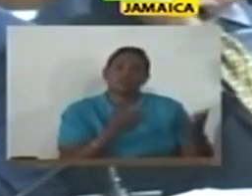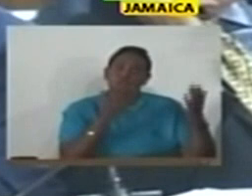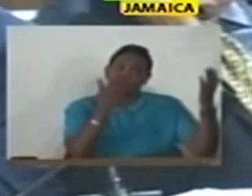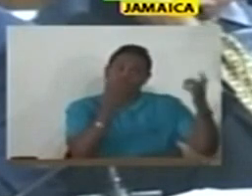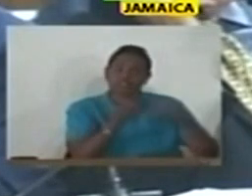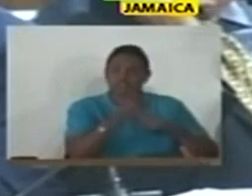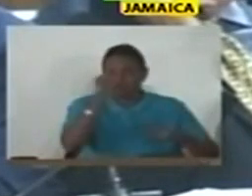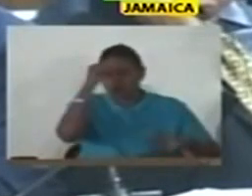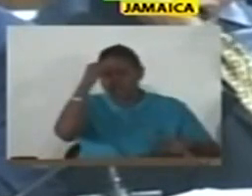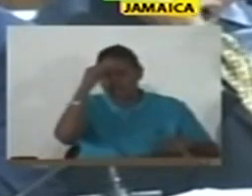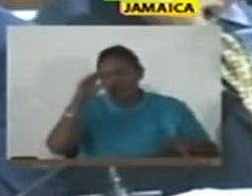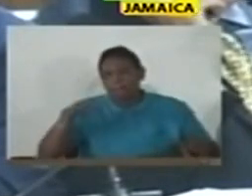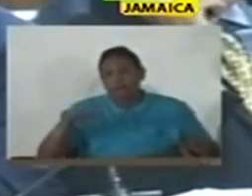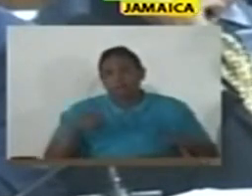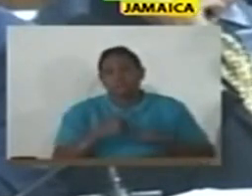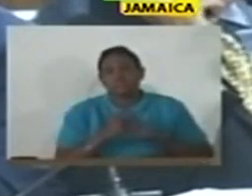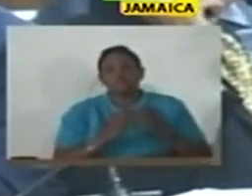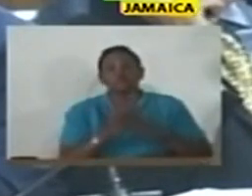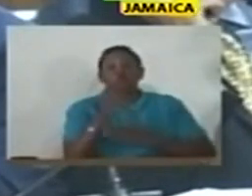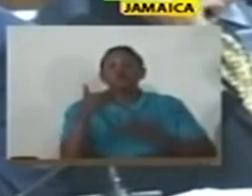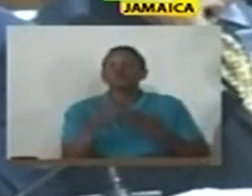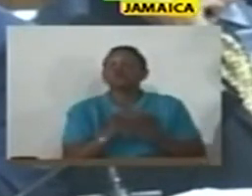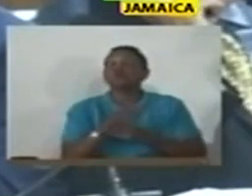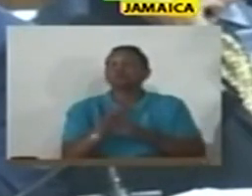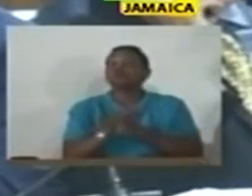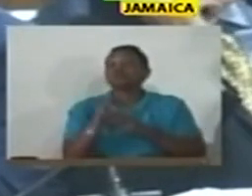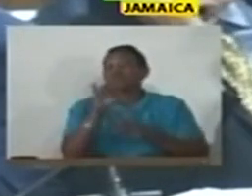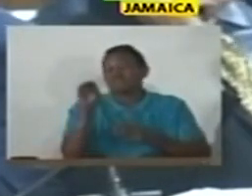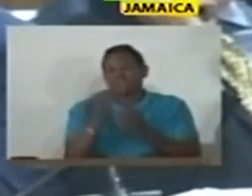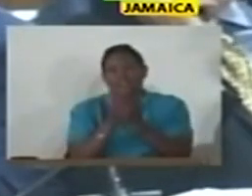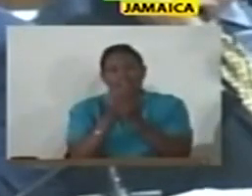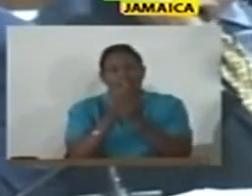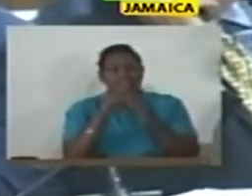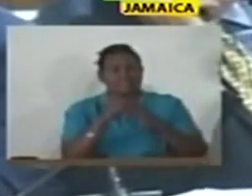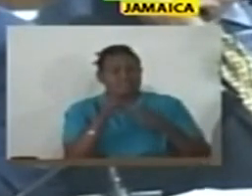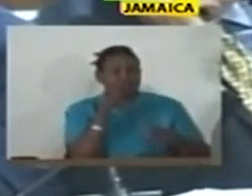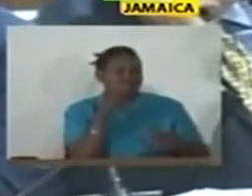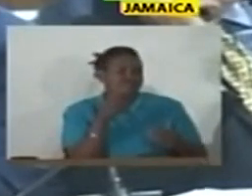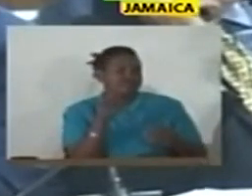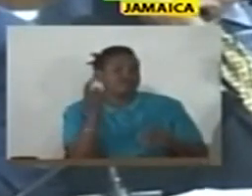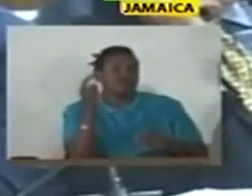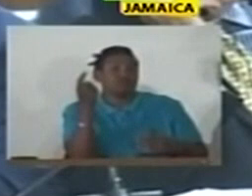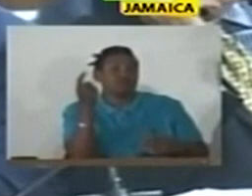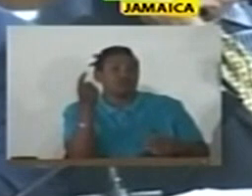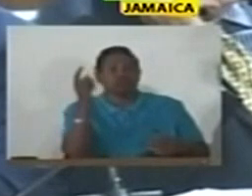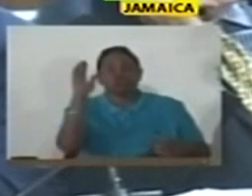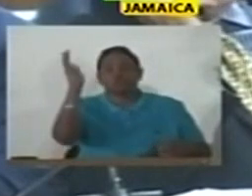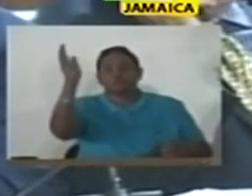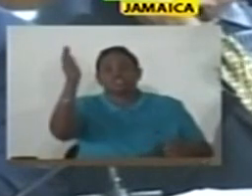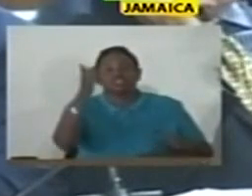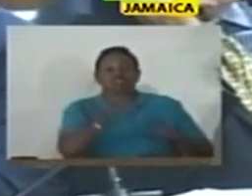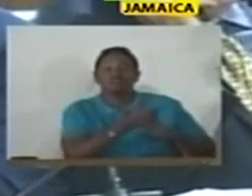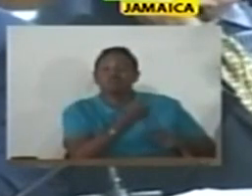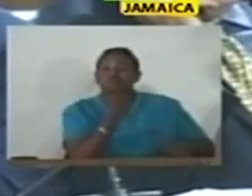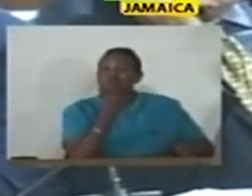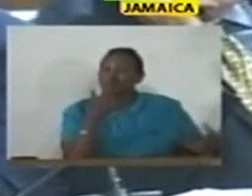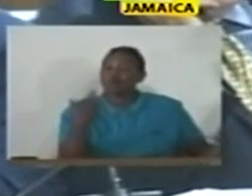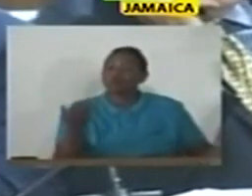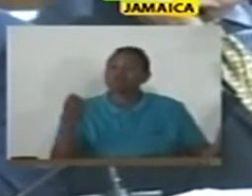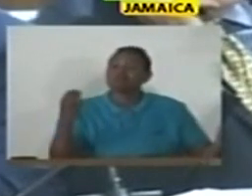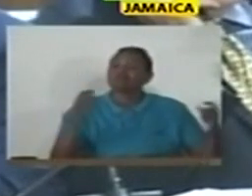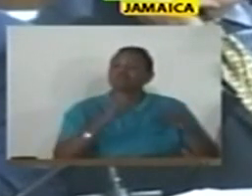Indian Parliament by the new Minister of Finance in her maiden presentation, on which several